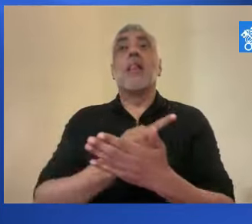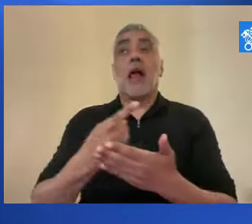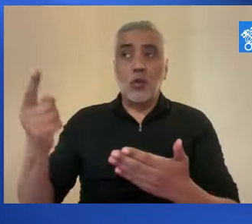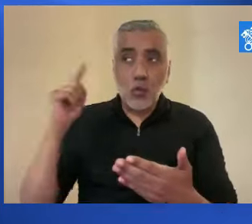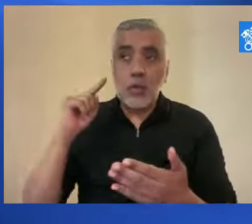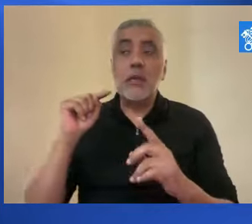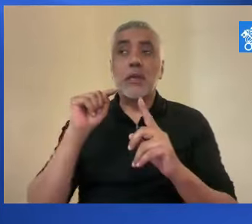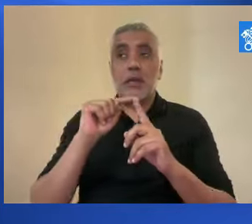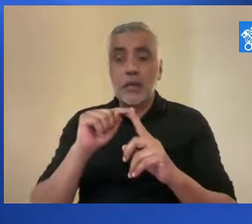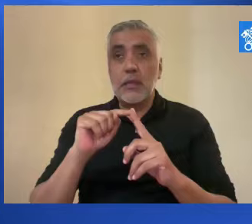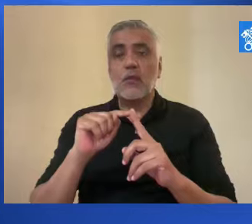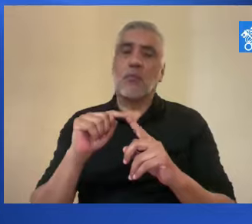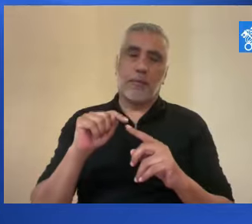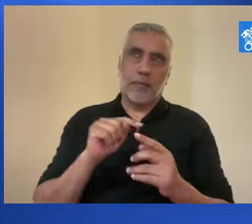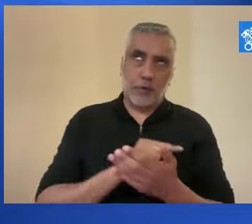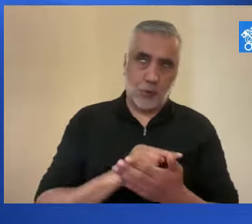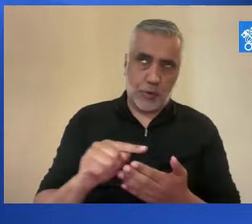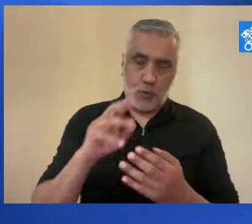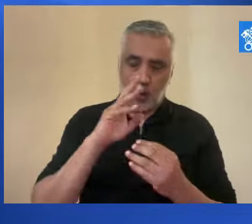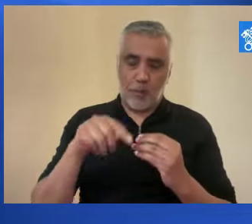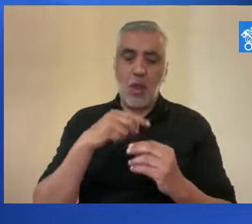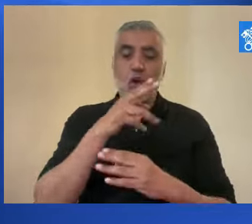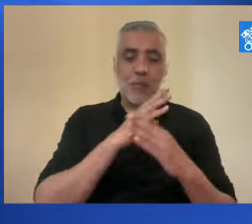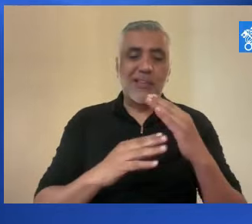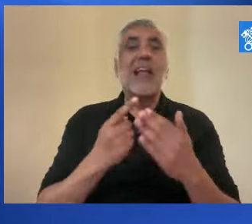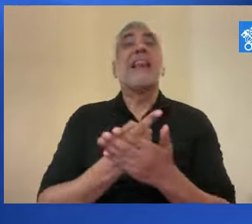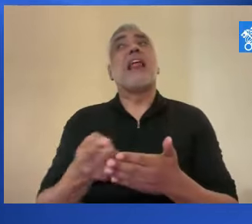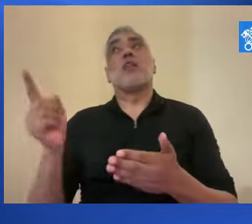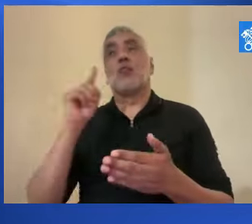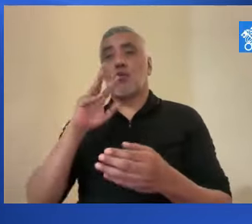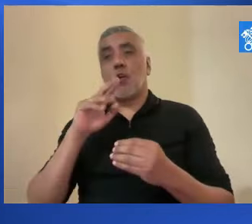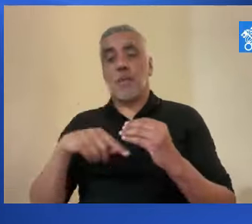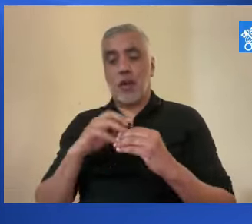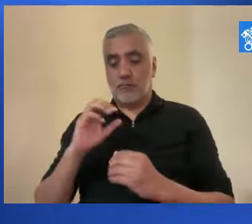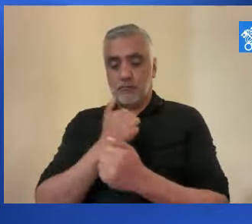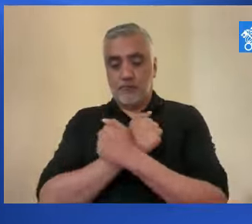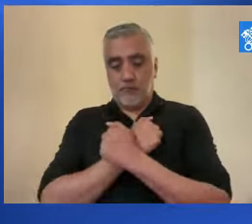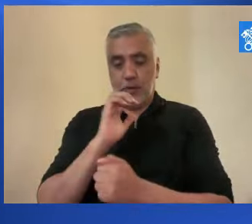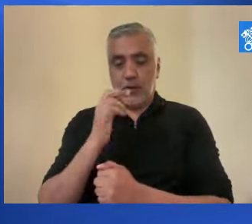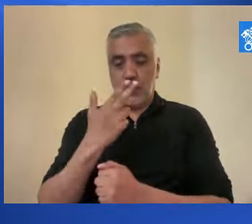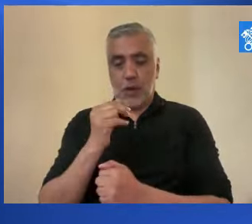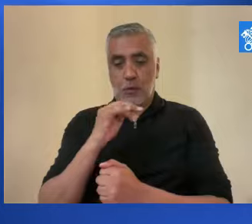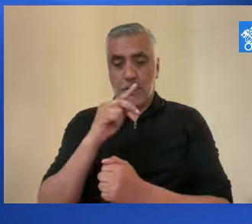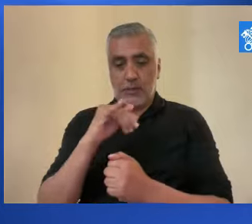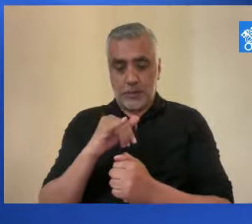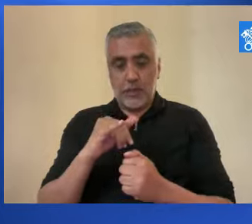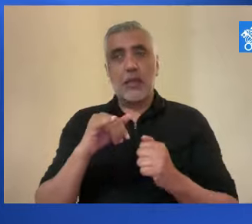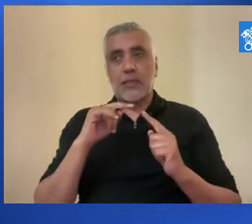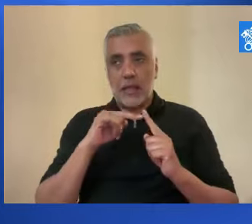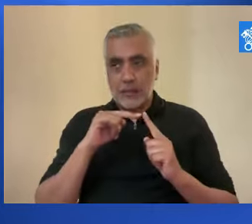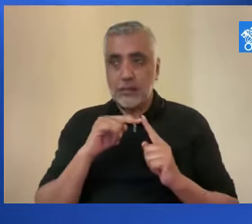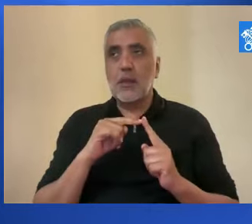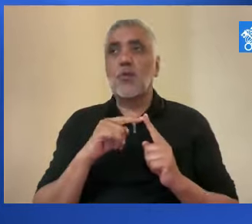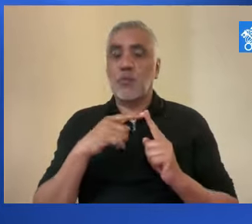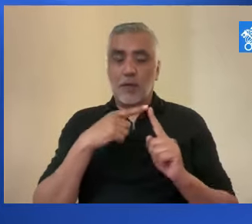week he reflected on the virtue of charity, saying that this theological virtue, quote, comes from God and is directed towards God and enables